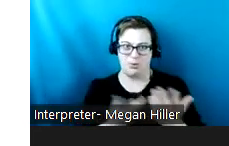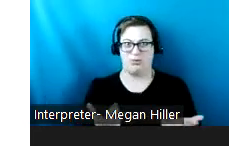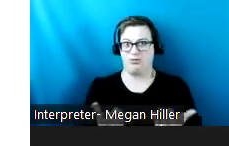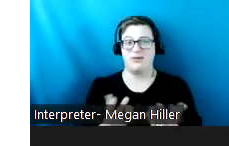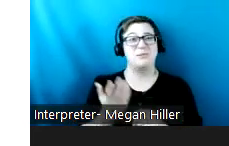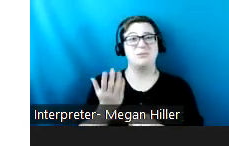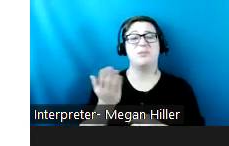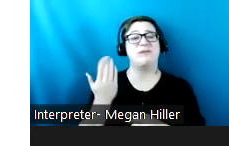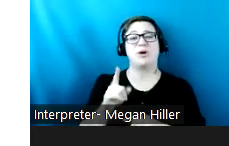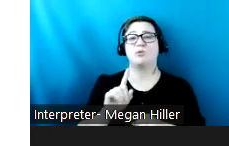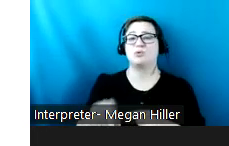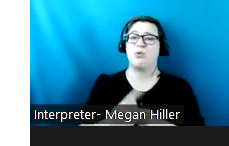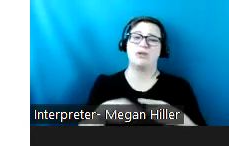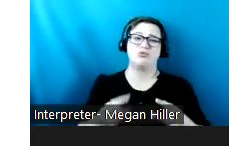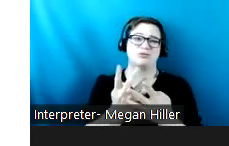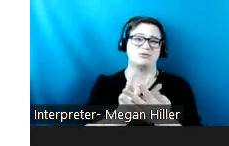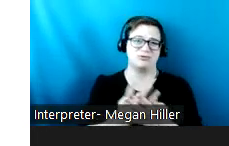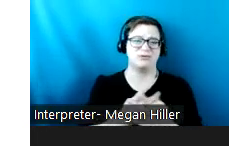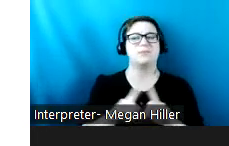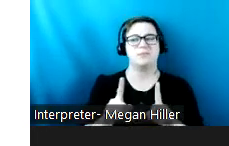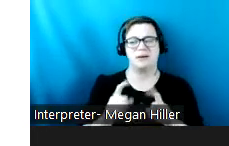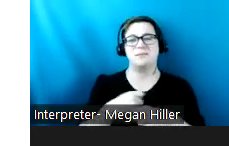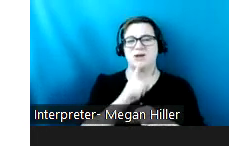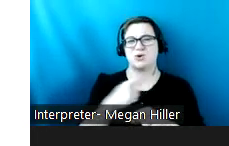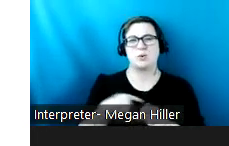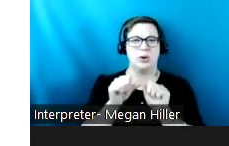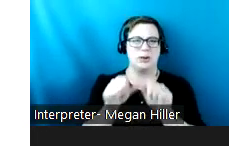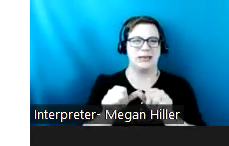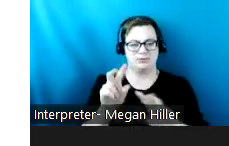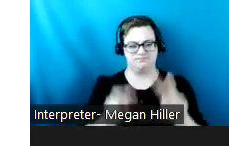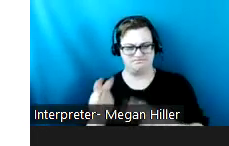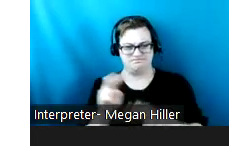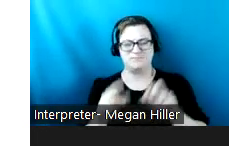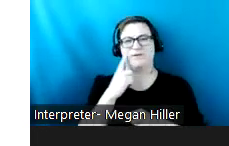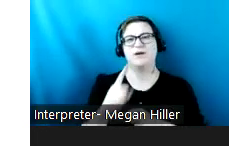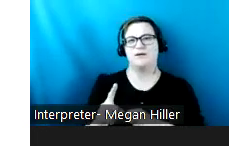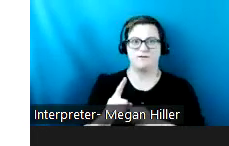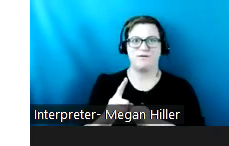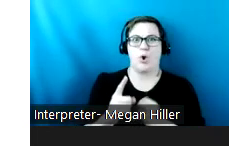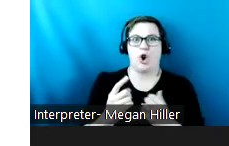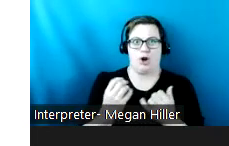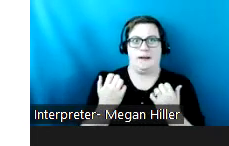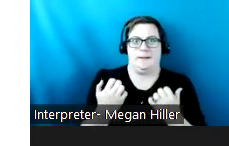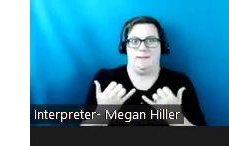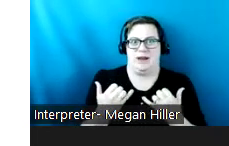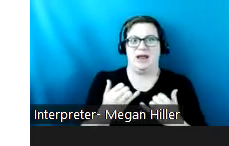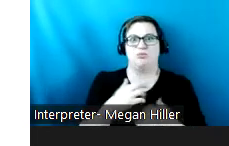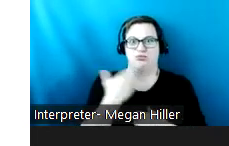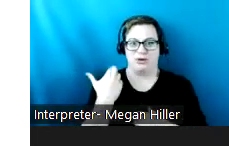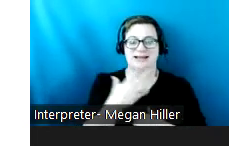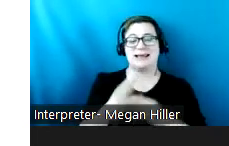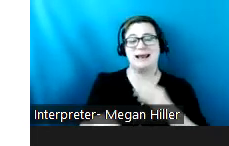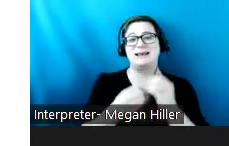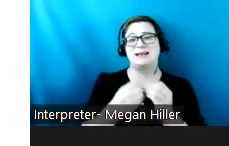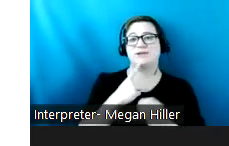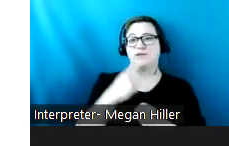during screening, and so trying to make sure that we are continually assessing for imminent risk. And then there was the addition of the mental